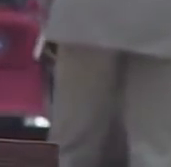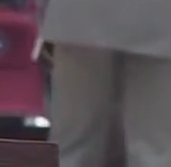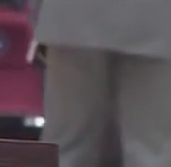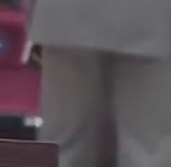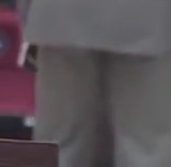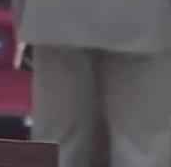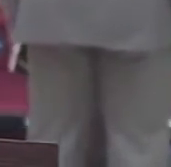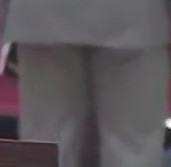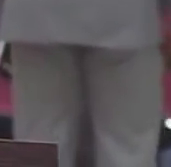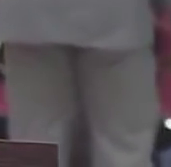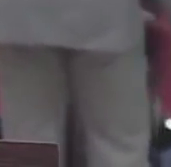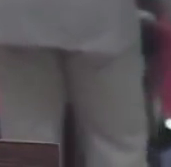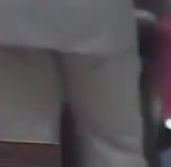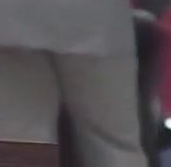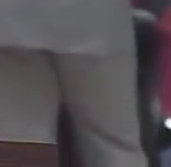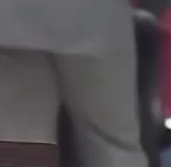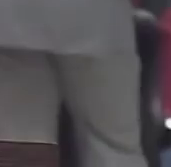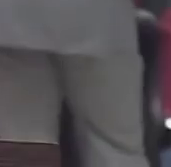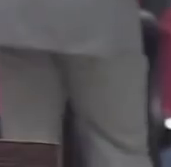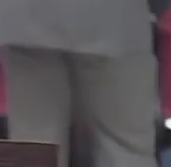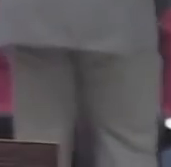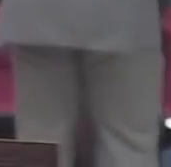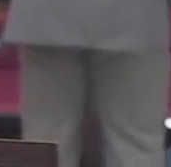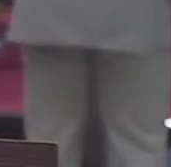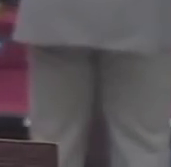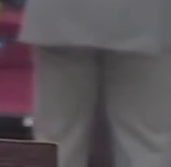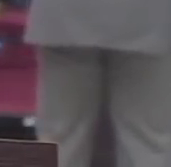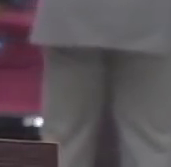Fresh wind from heaven